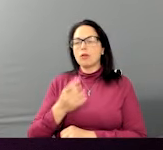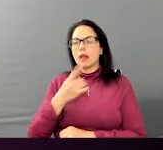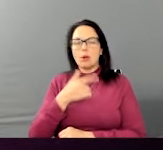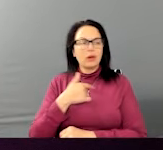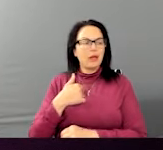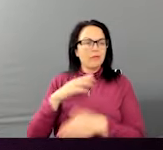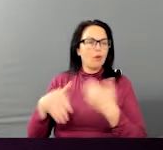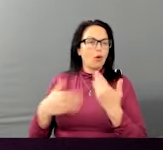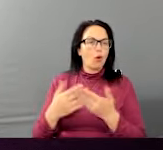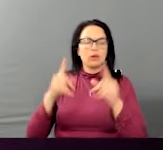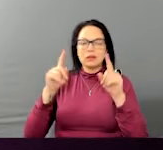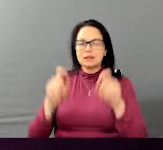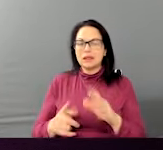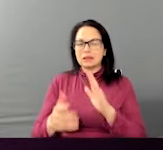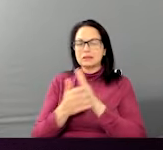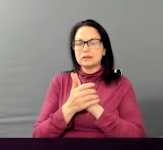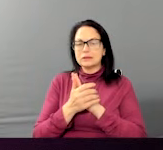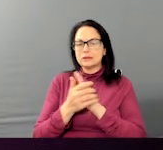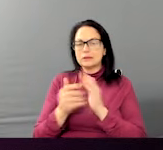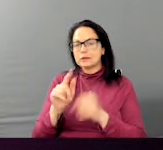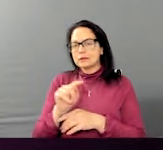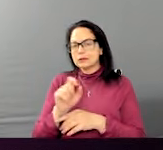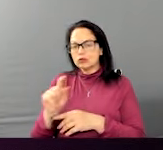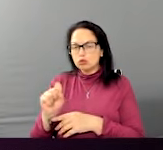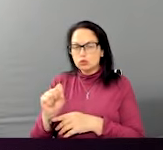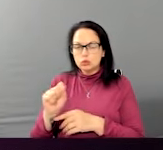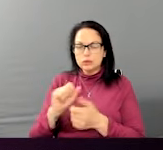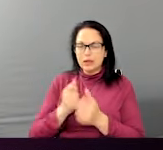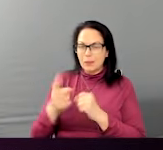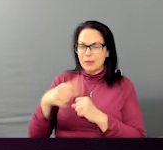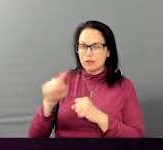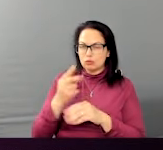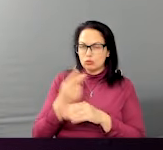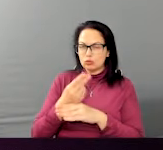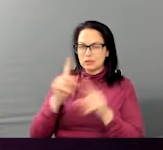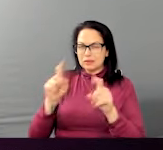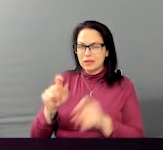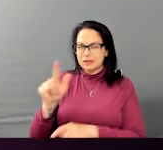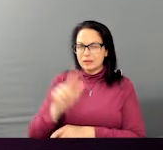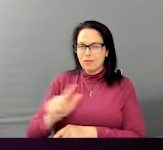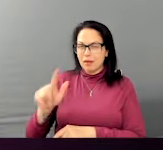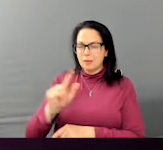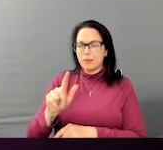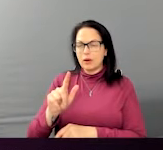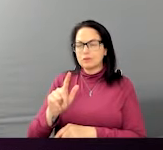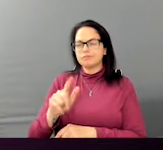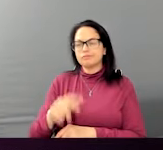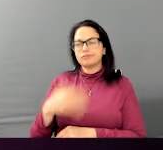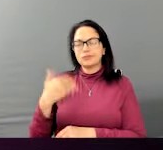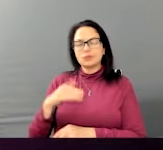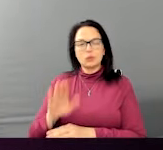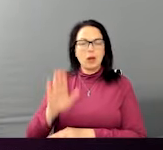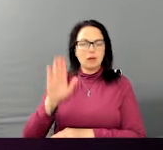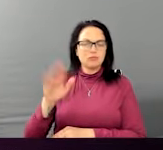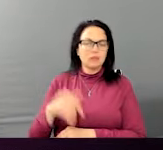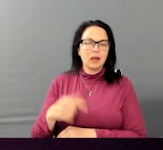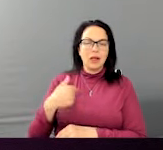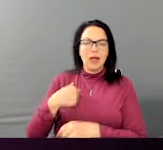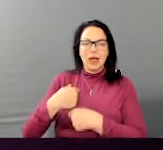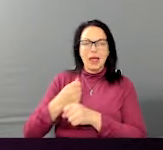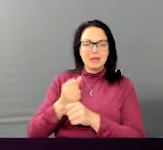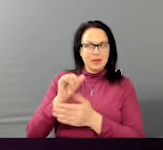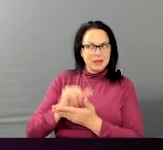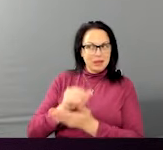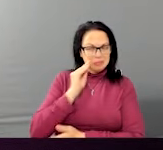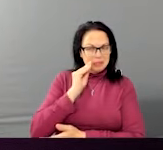There's testing library. How many of you are using testing library? That's so gratifying. Yeah. I made that, by the way.